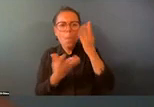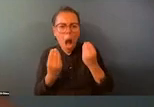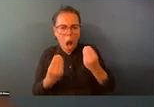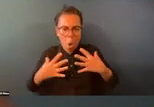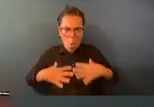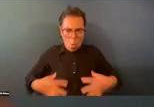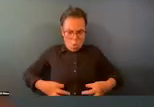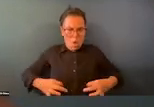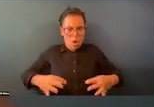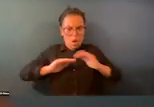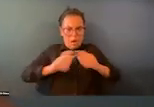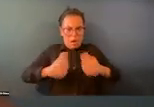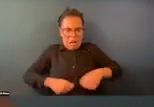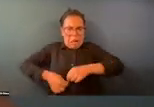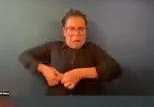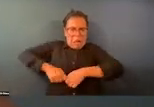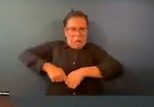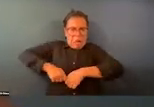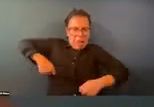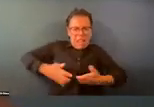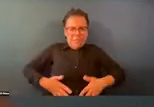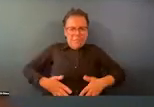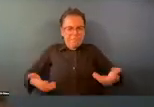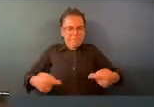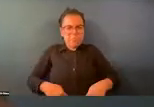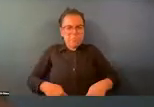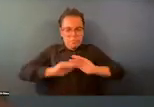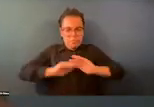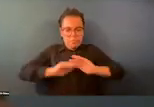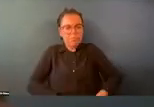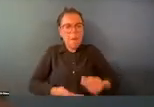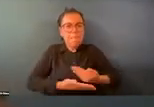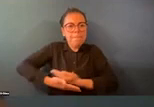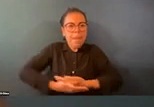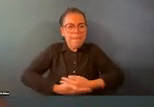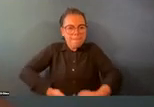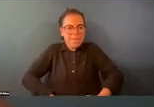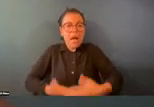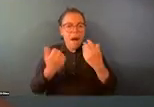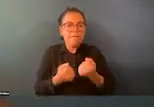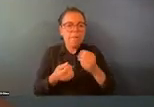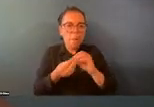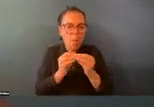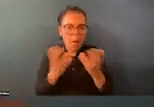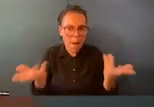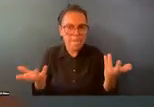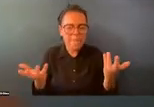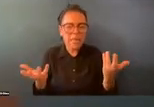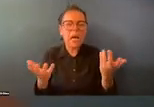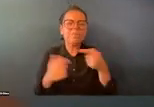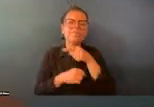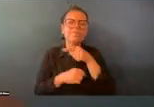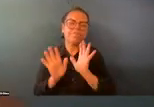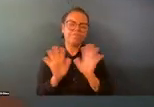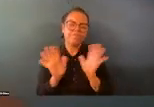and congenital heart defects. Health considerations cut across both economic and non-economic loss and damage.